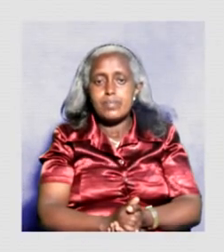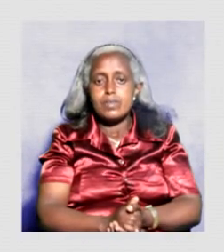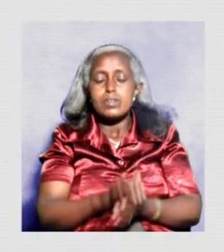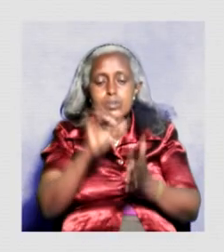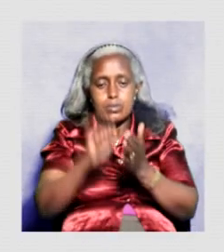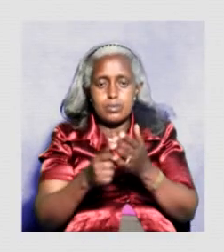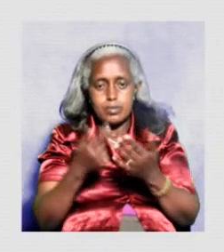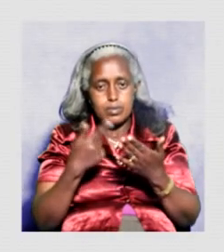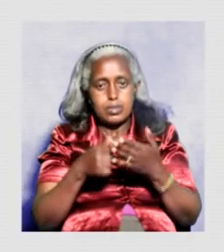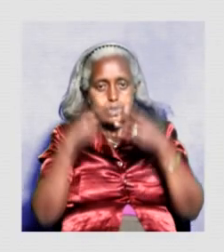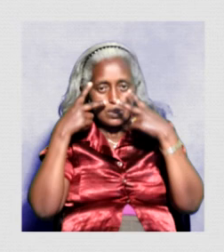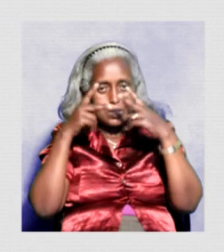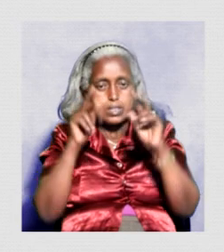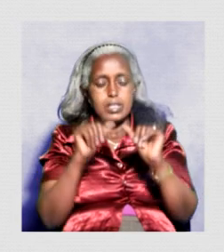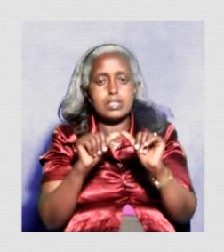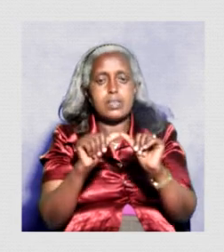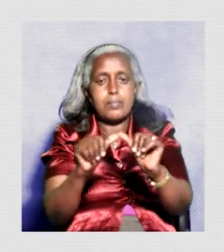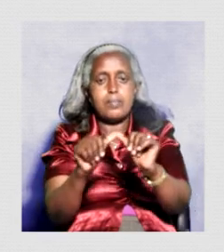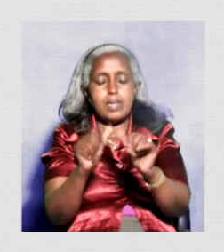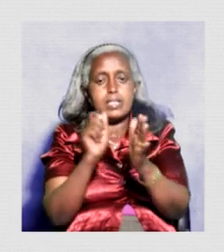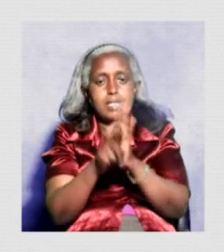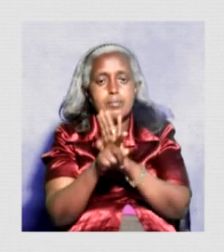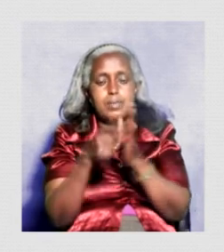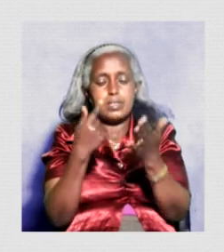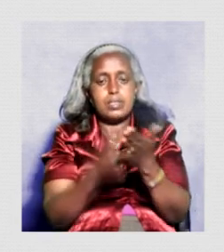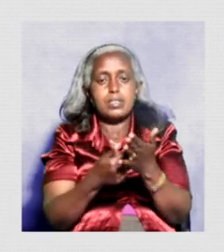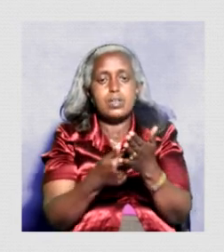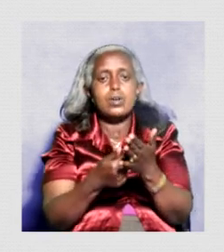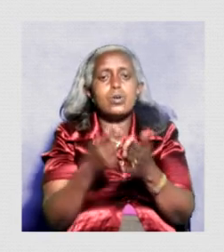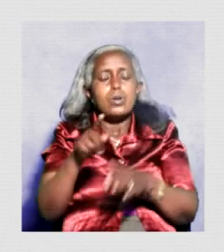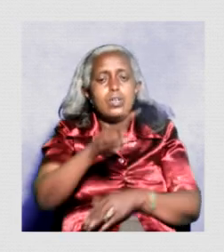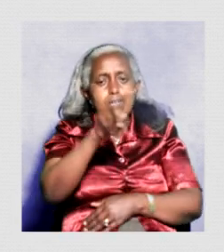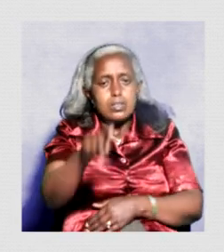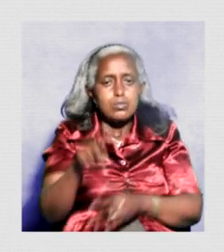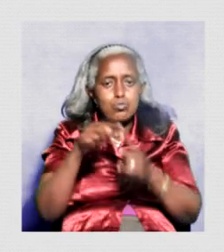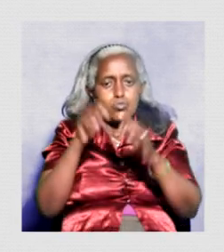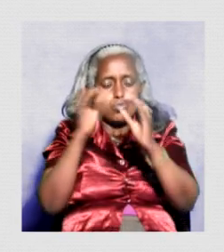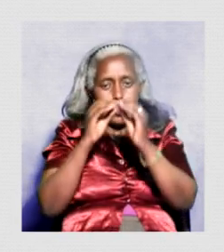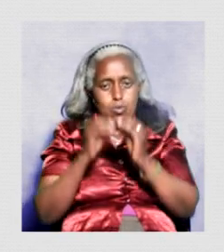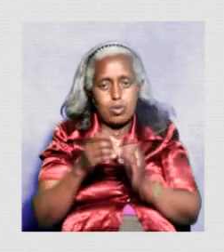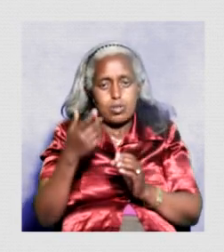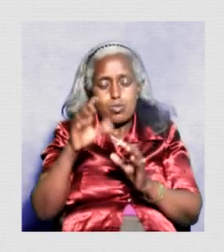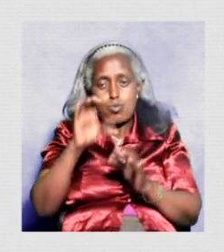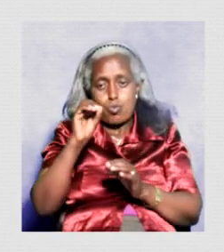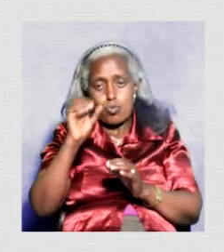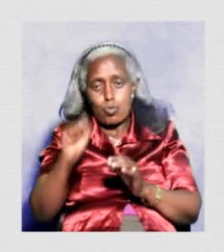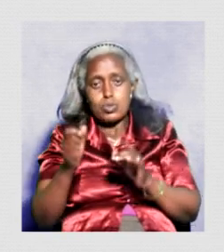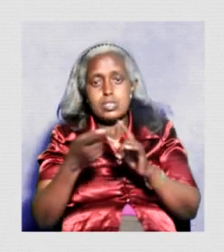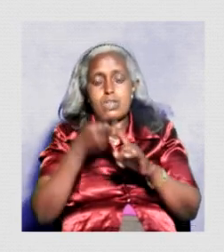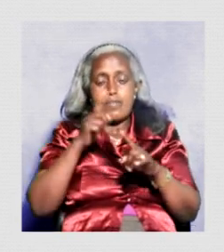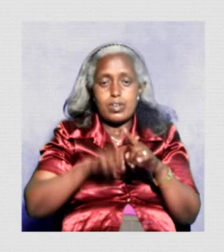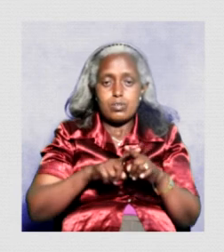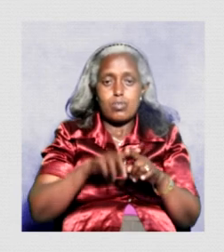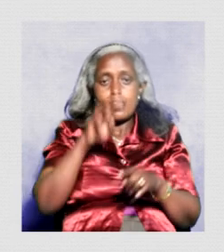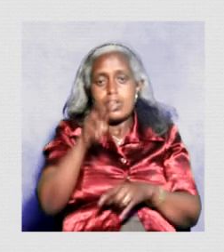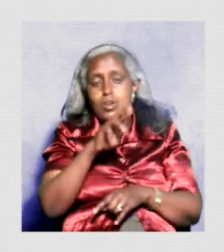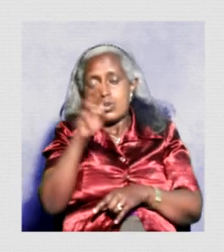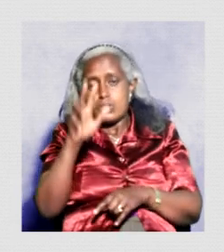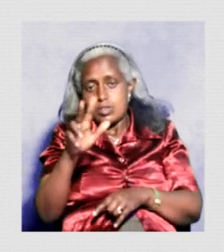So let's see example here. Here we are asked to calculate cos inverse of root 3 over